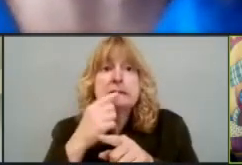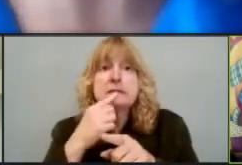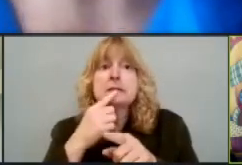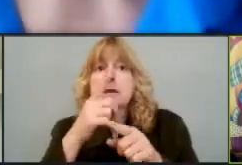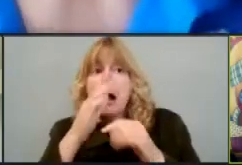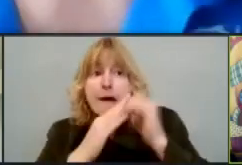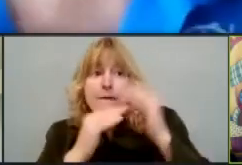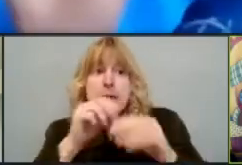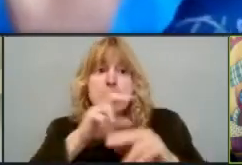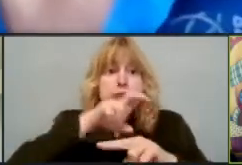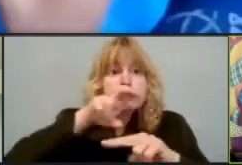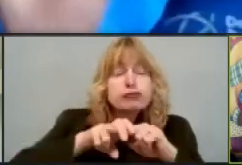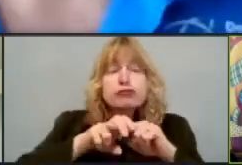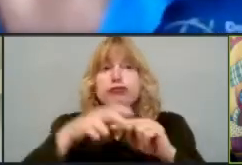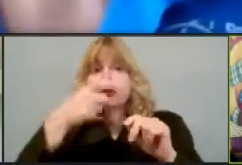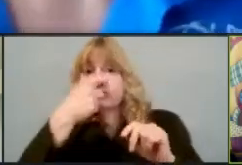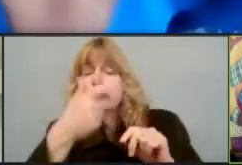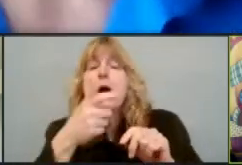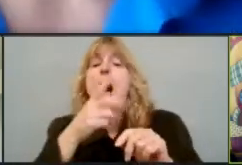questions going at